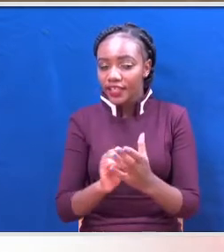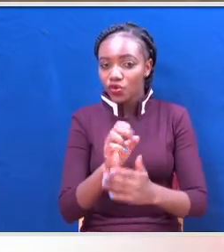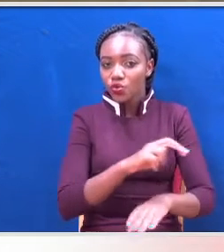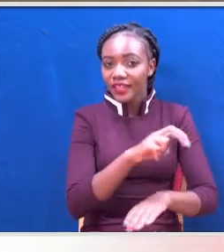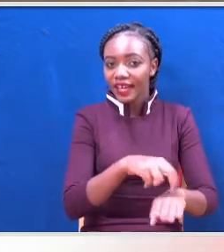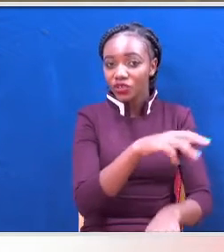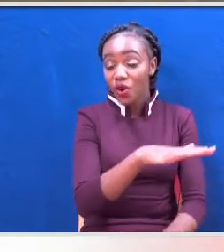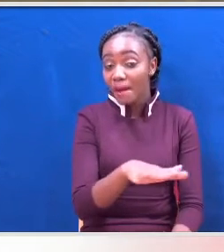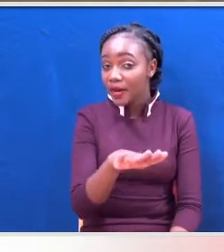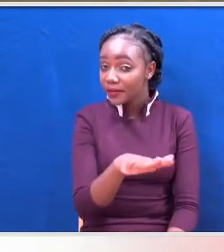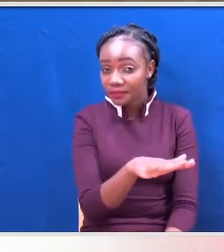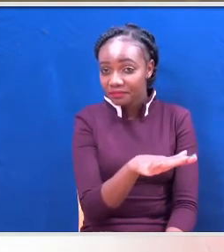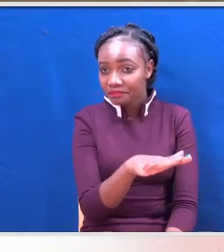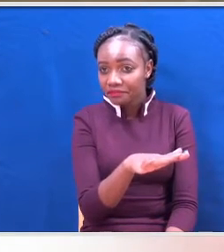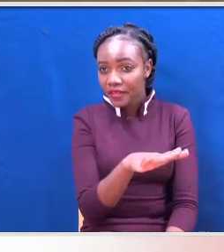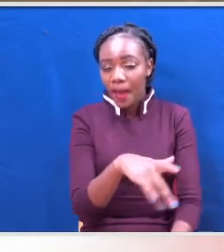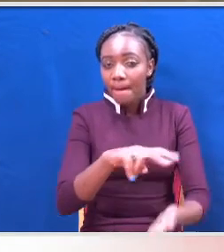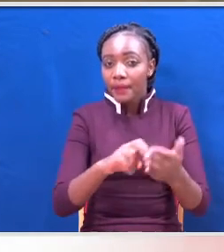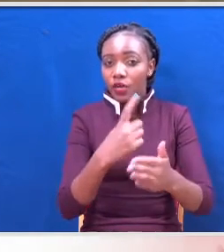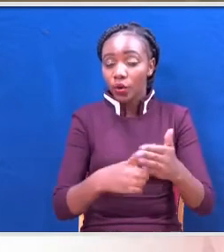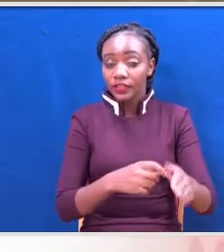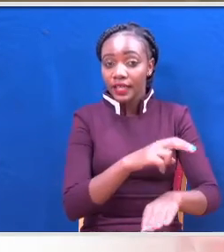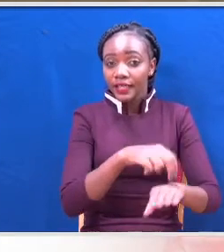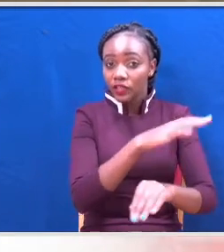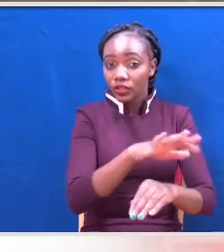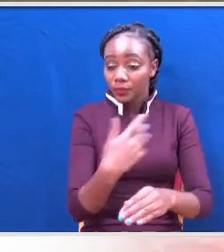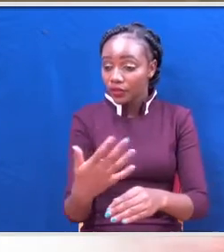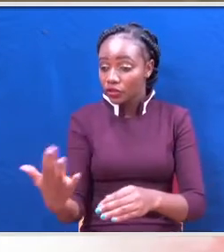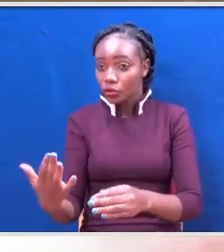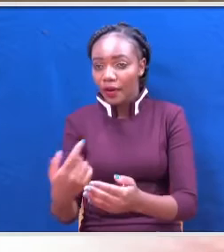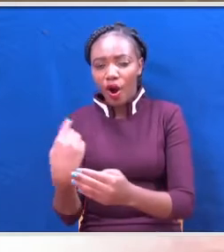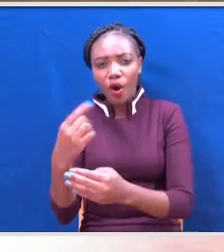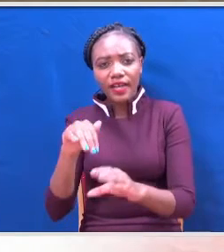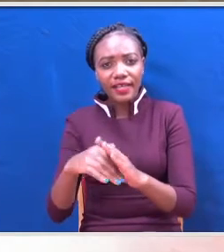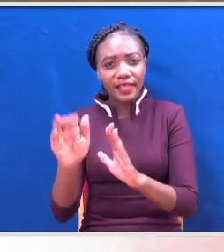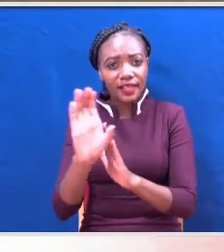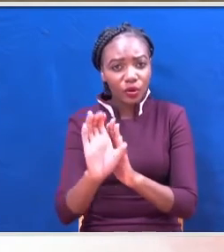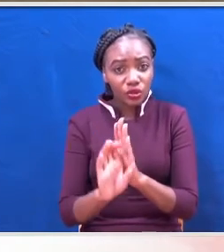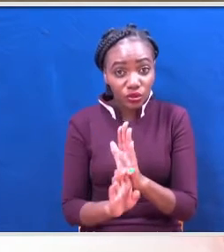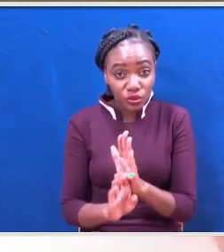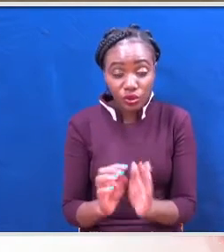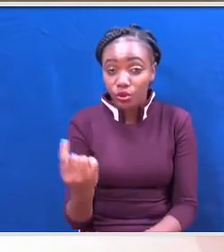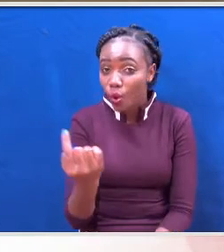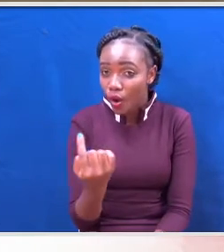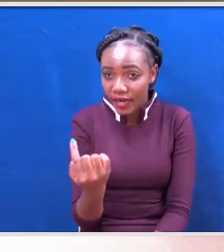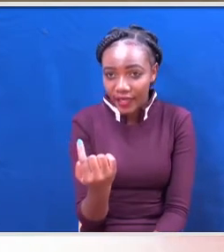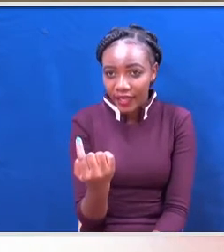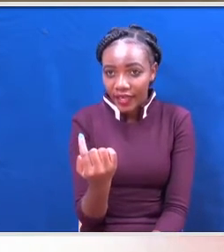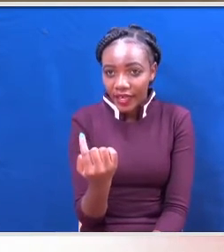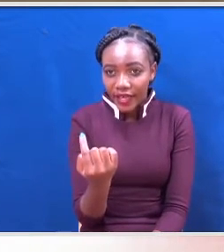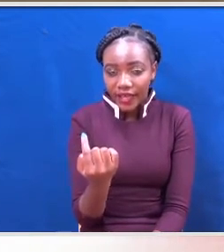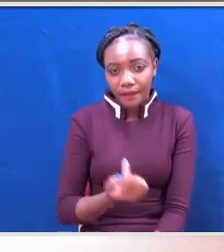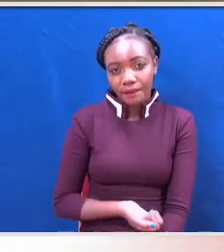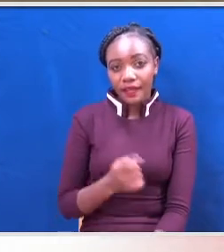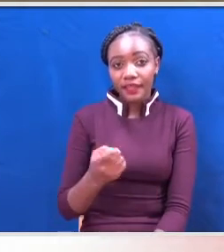initiative. A parliamentary initiative is the one provided for in Article 256, and such a move does not go to the